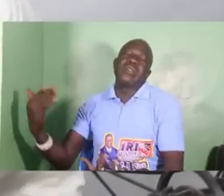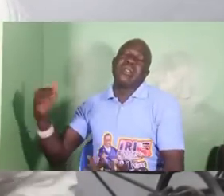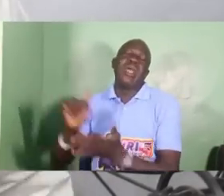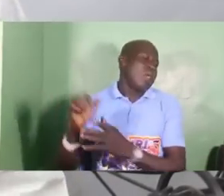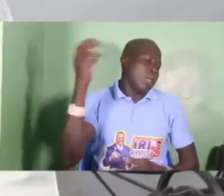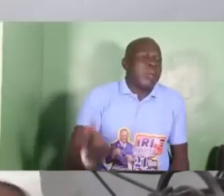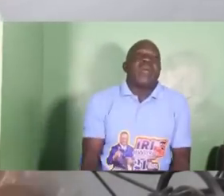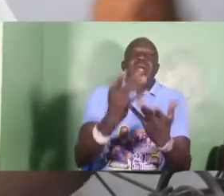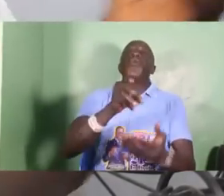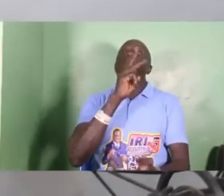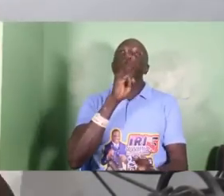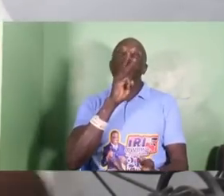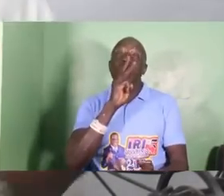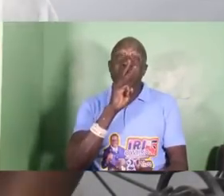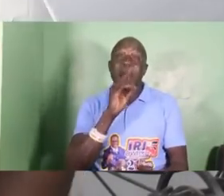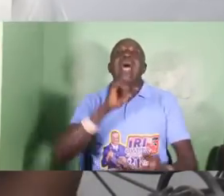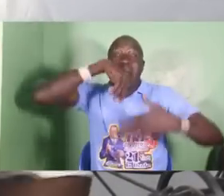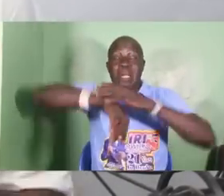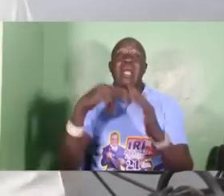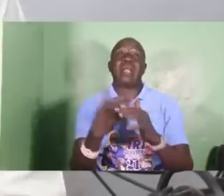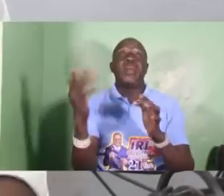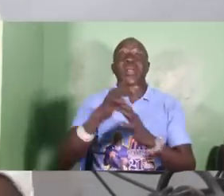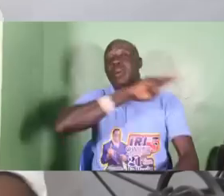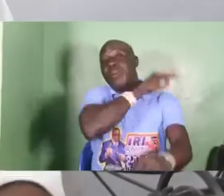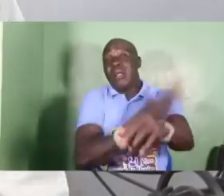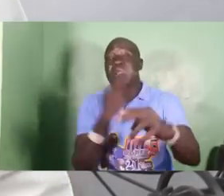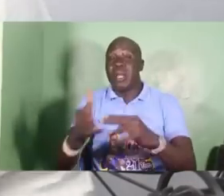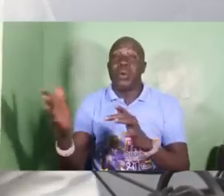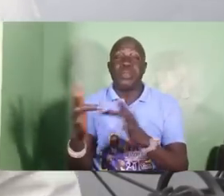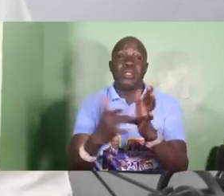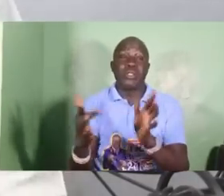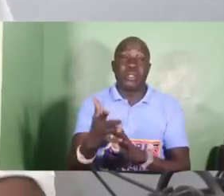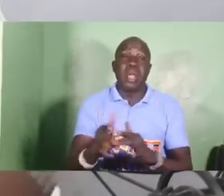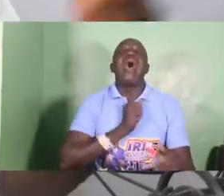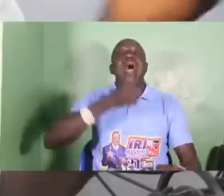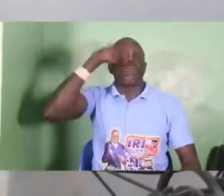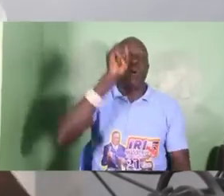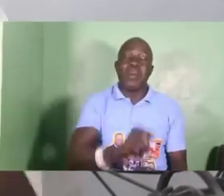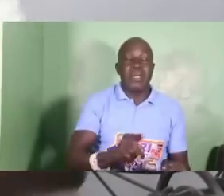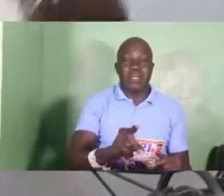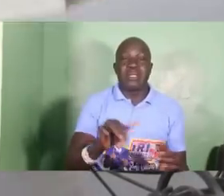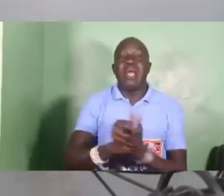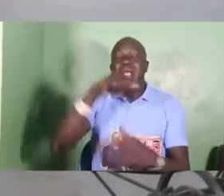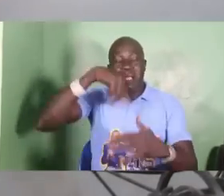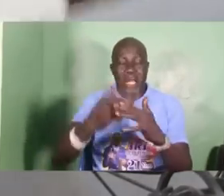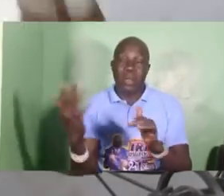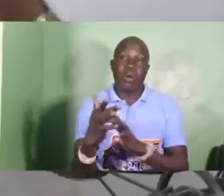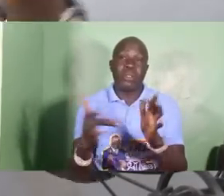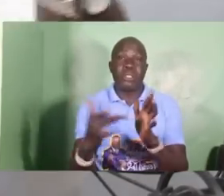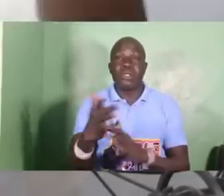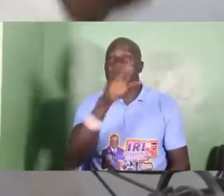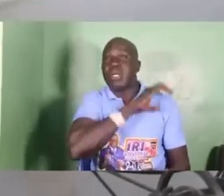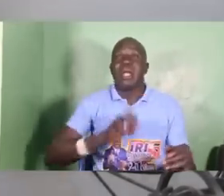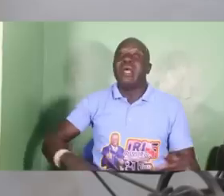good. Hold that water. In the name of Jesus. In the name of Jesus. In the name